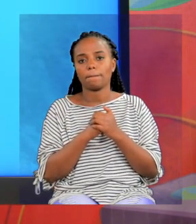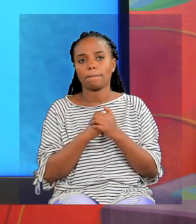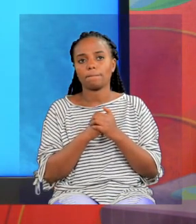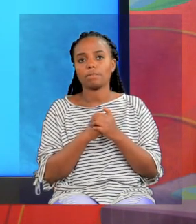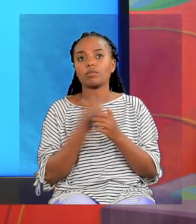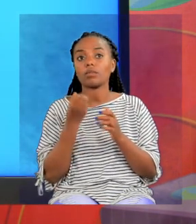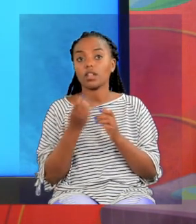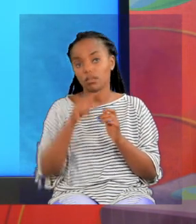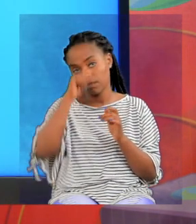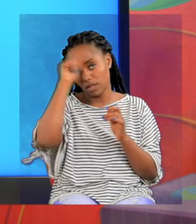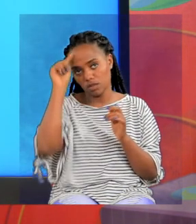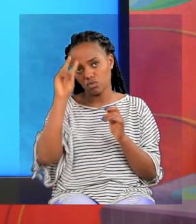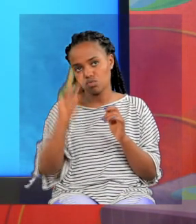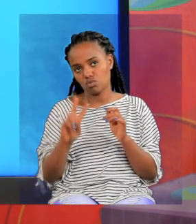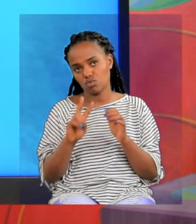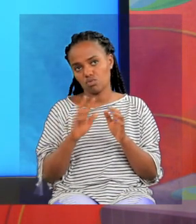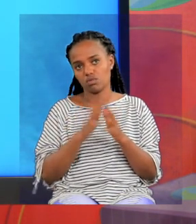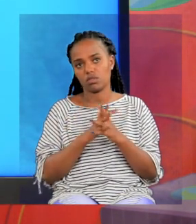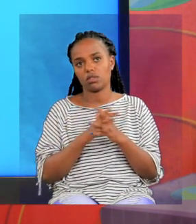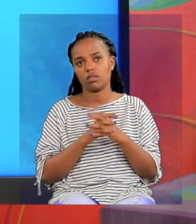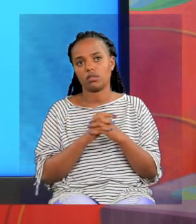How many black? 2.